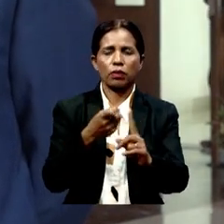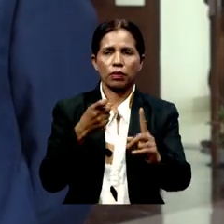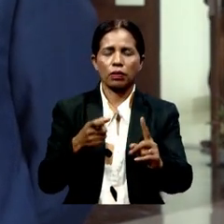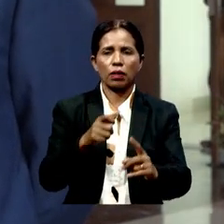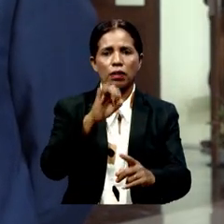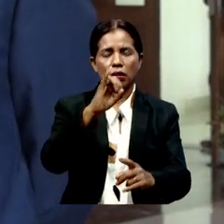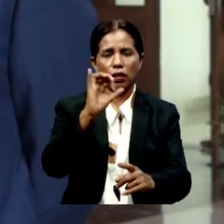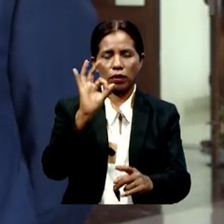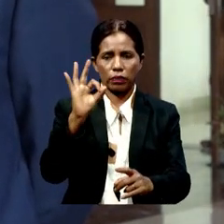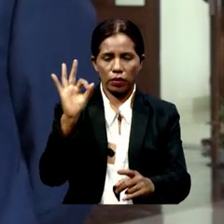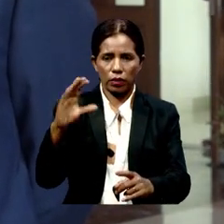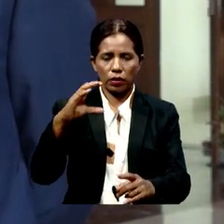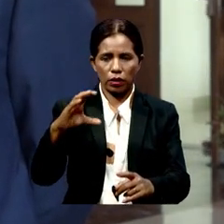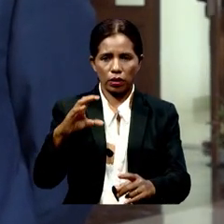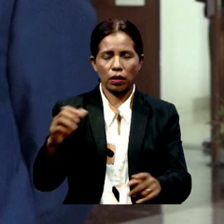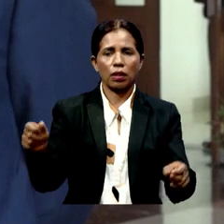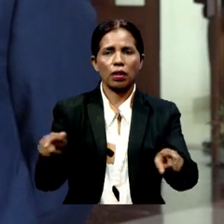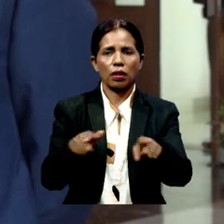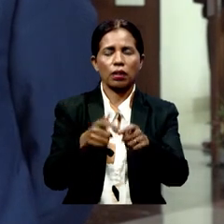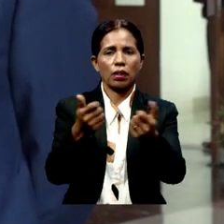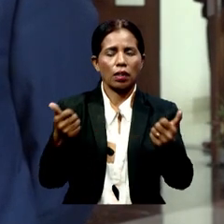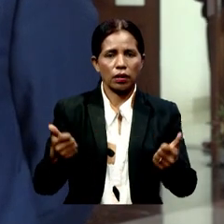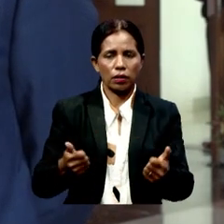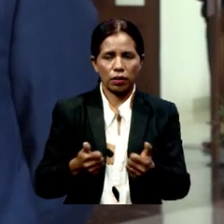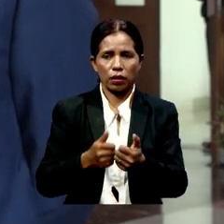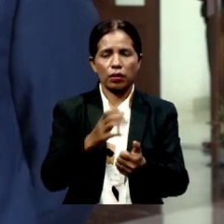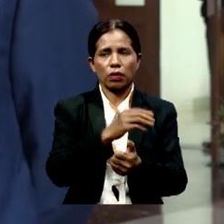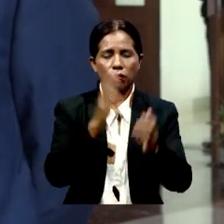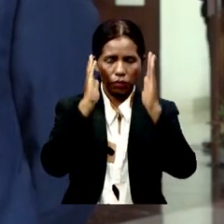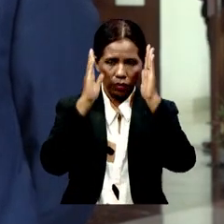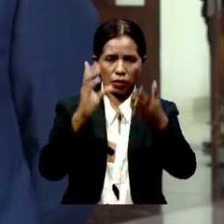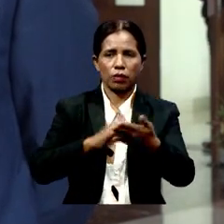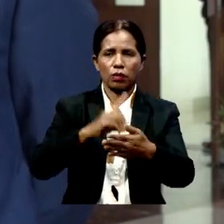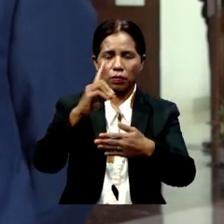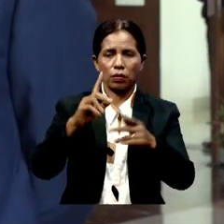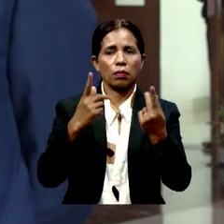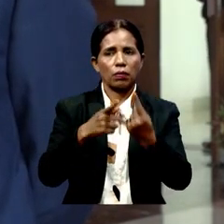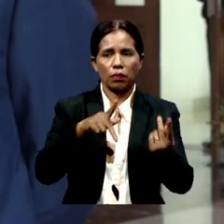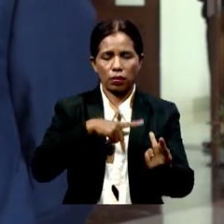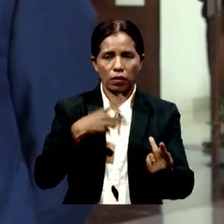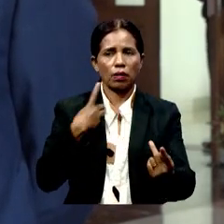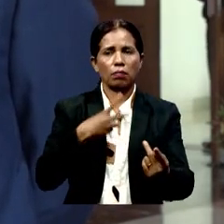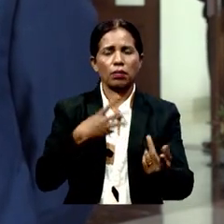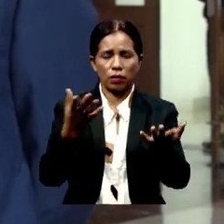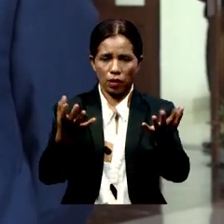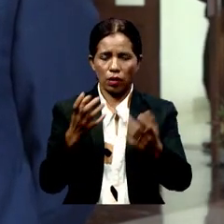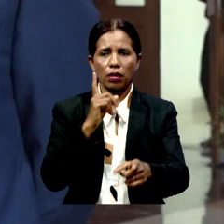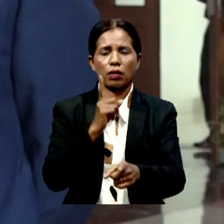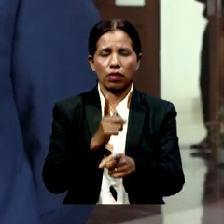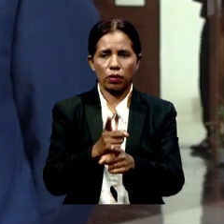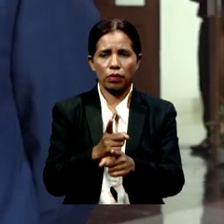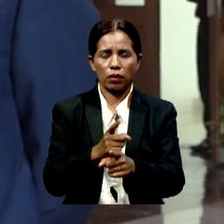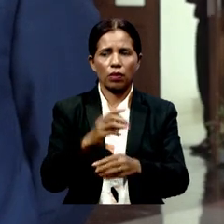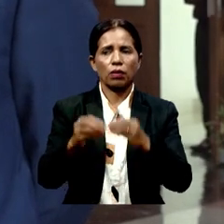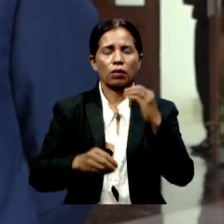IFC, nuda agência financeira nebe foca ba desenvolvimento do sector privado, amimos interesse tebes,